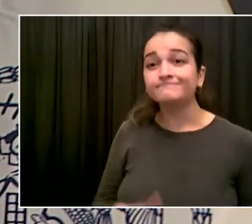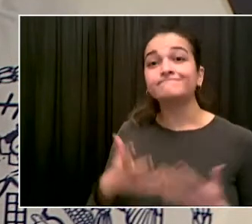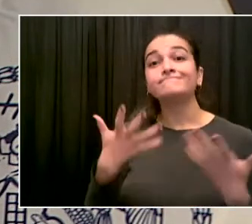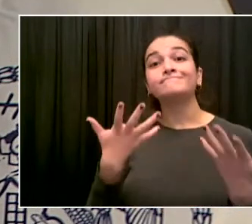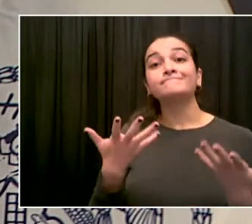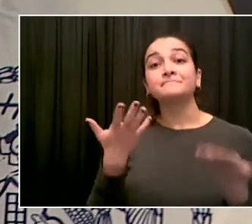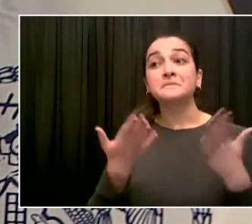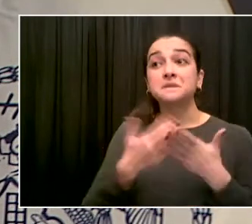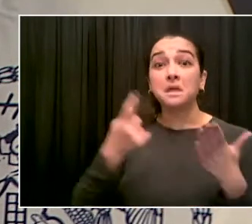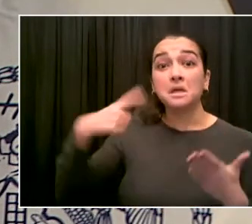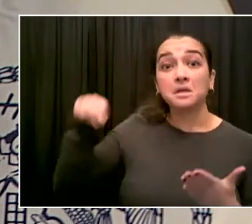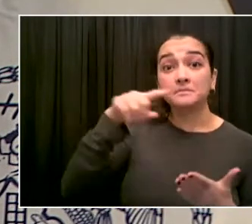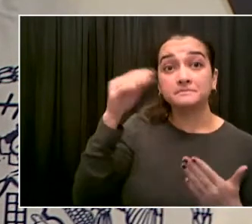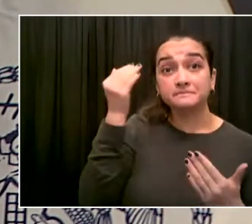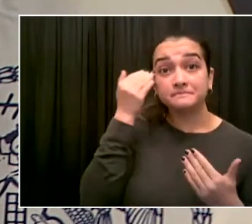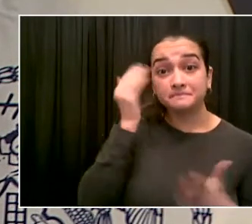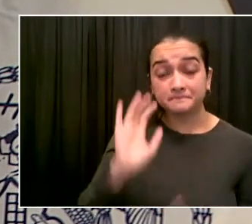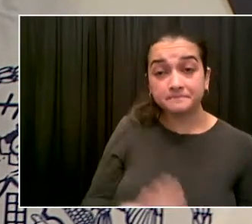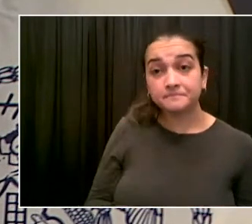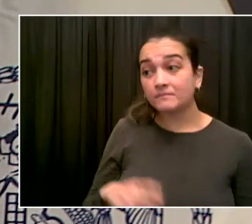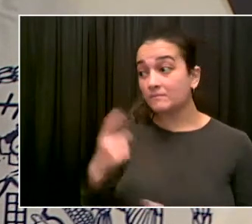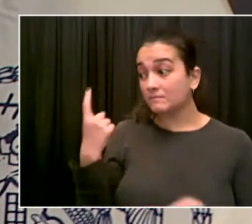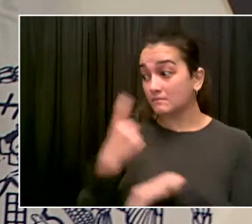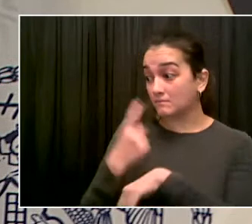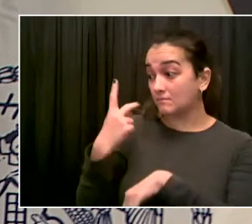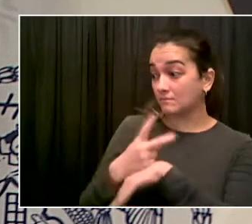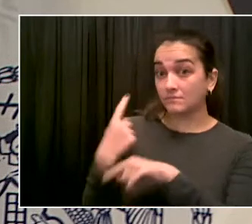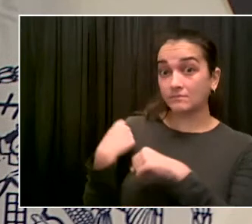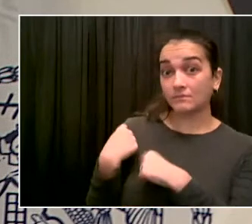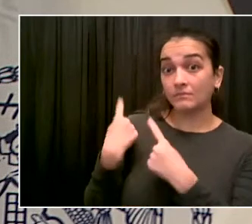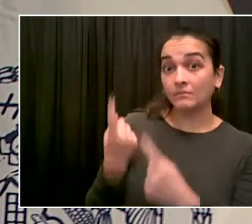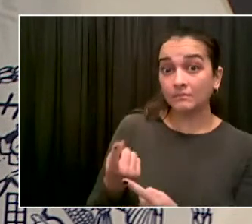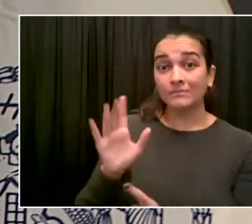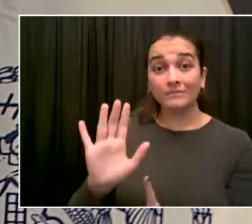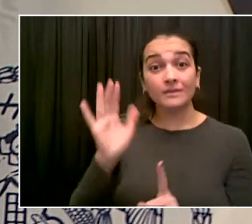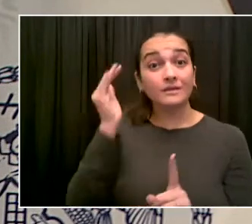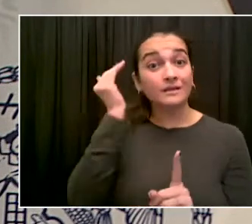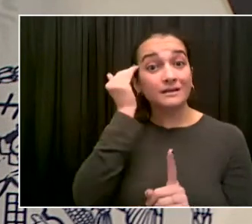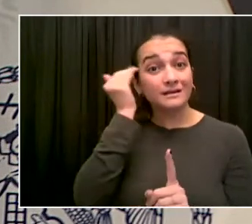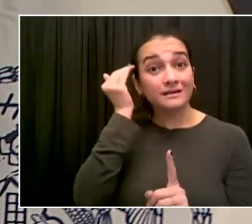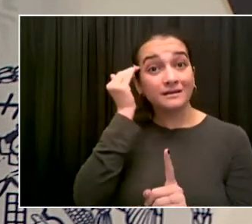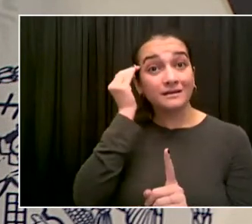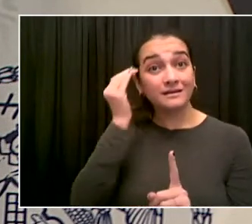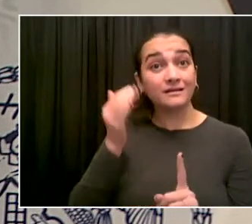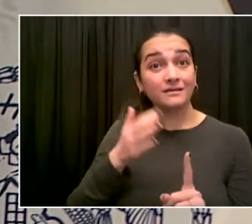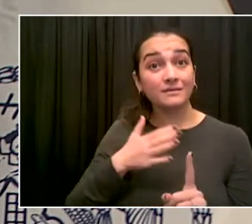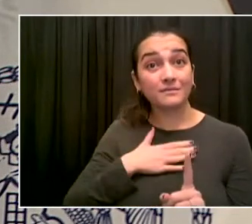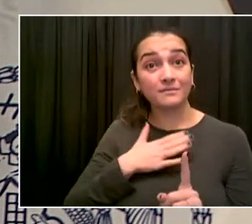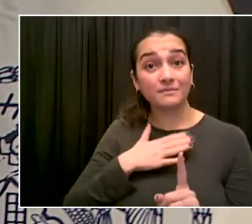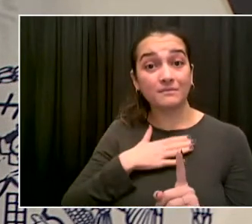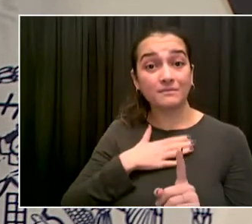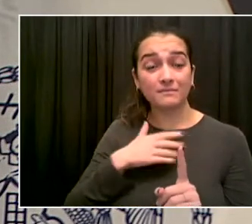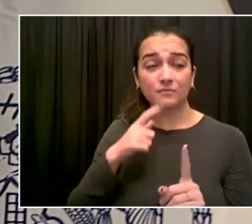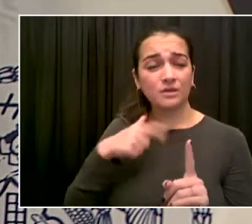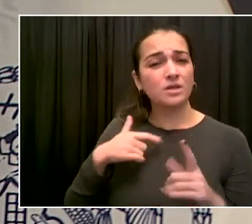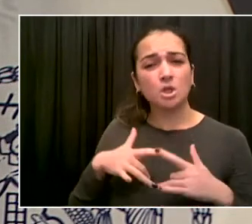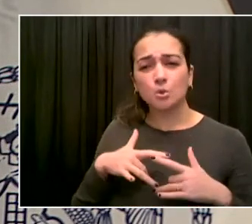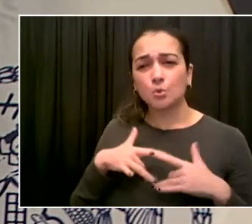spending a lot of time listening to the commissioner and his colleagues over 8 years talk about the way they do their work.